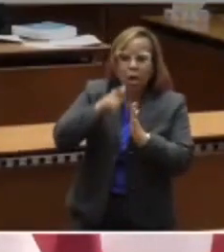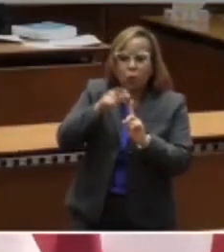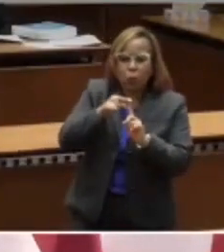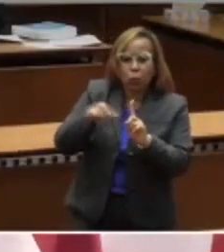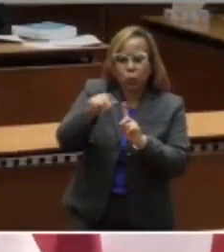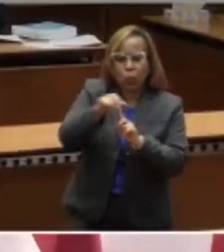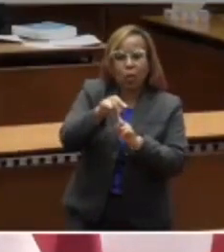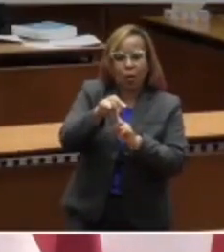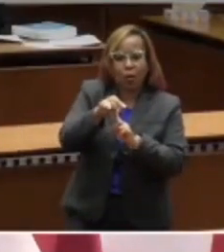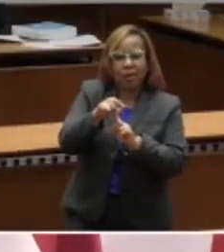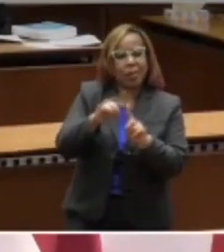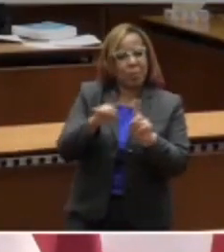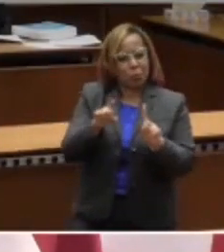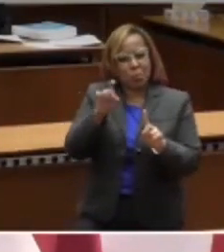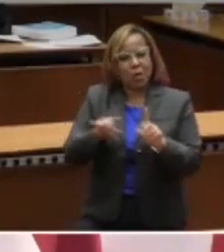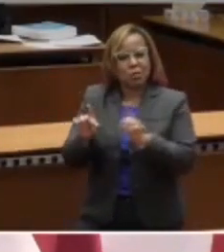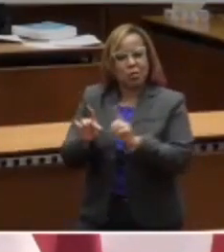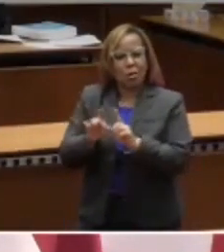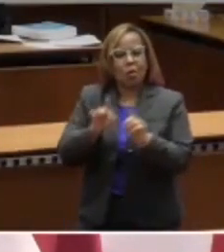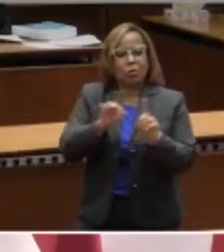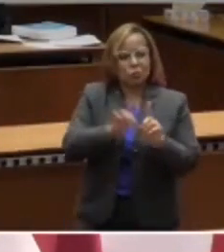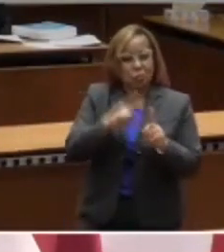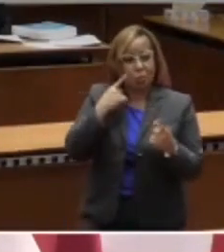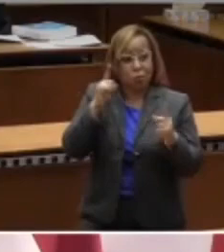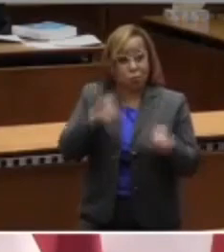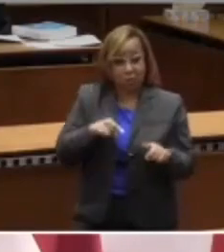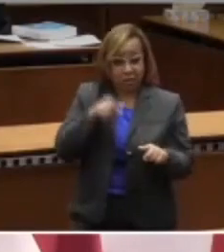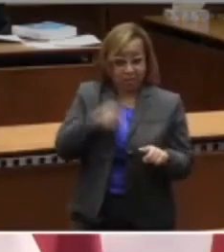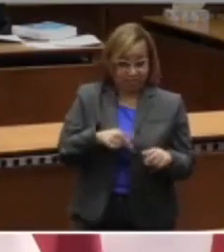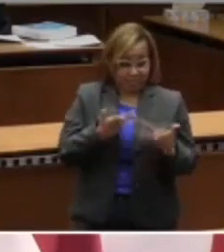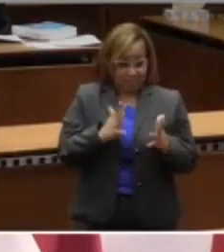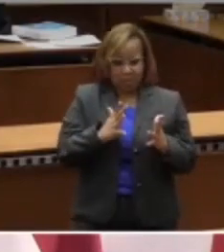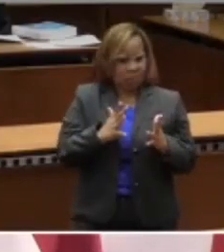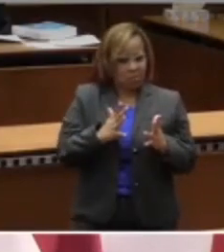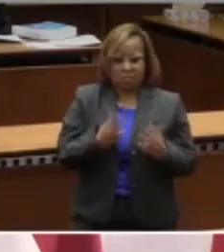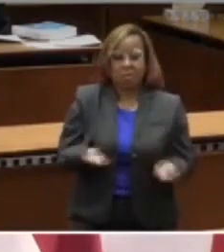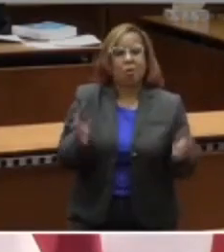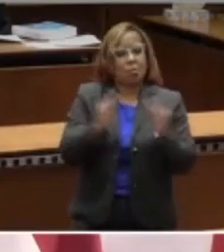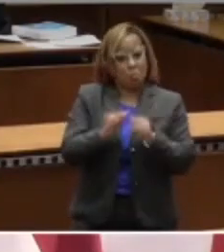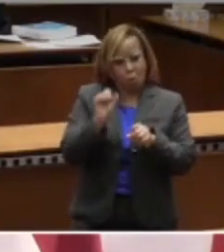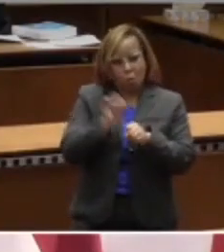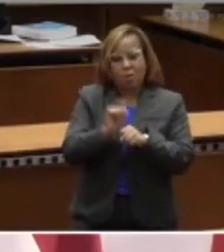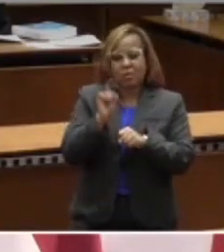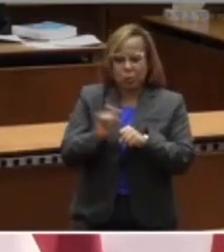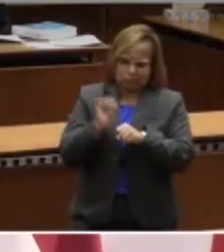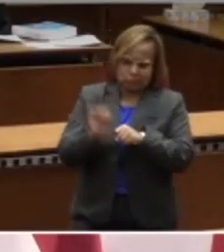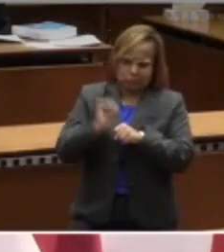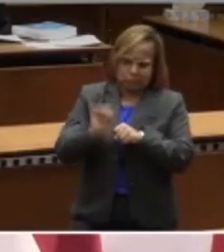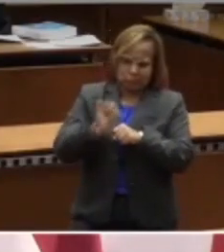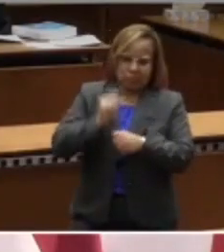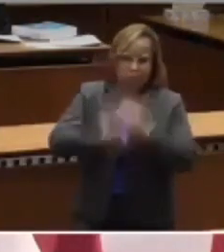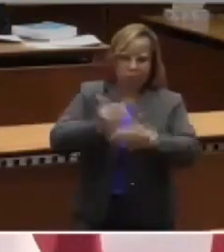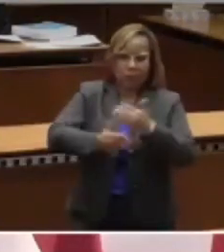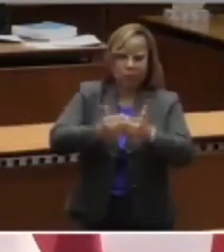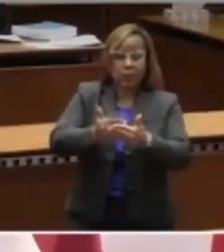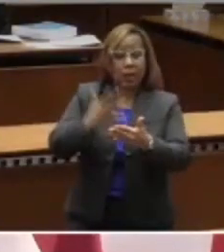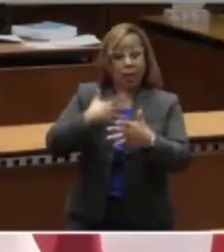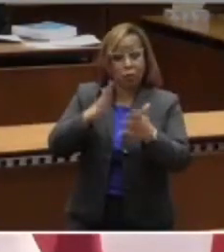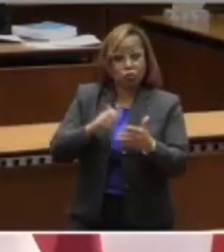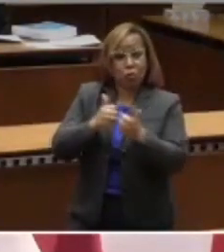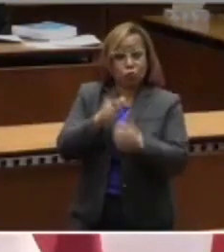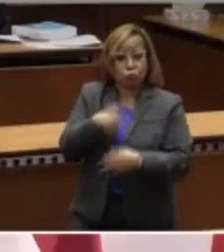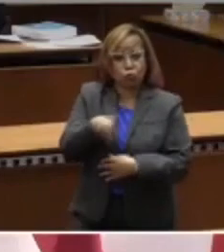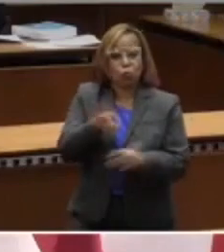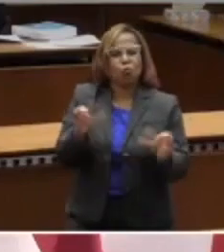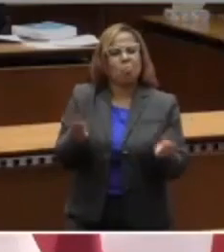are. But we must also agree that much more work needs to be done. I challenge us to